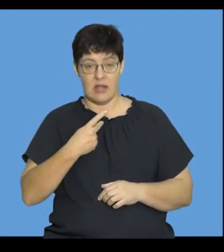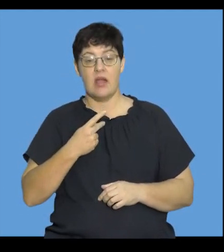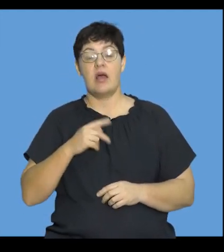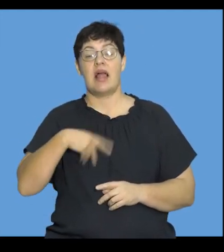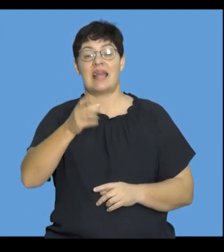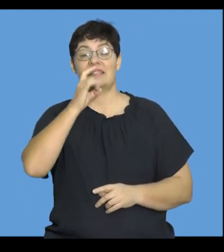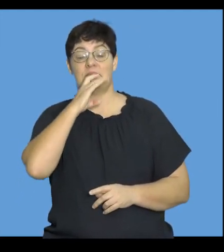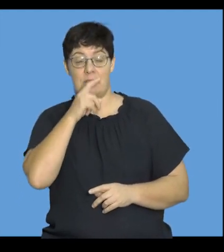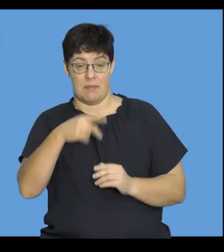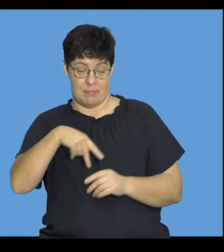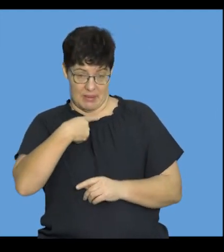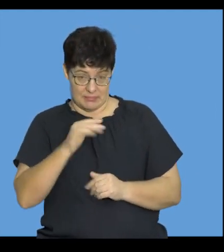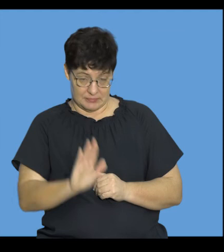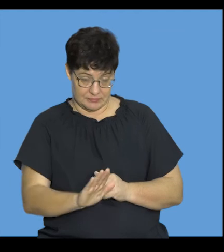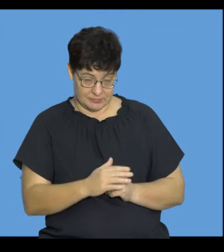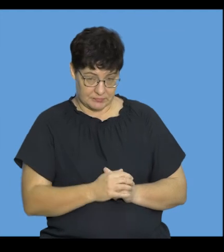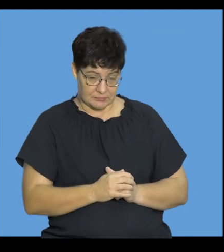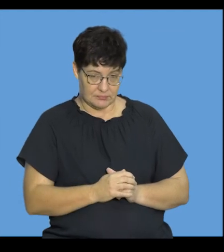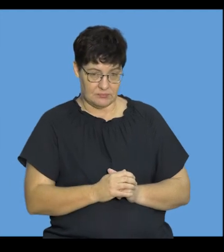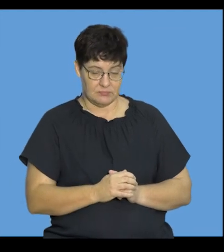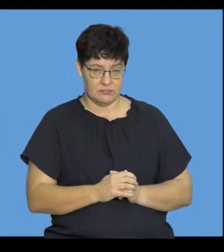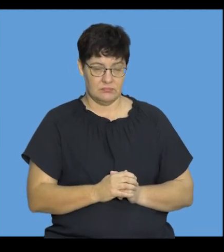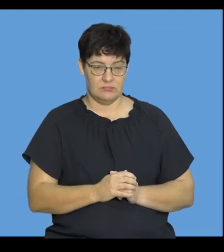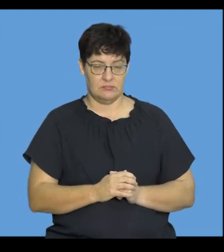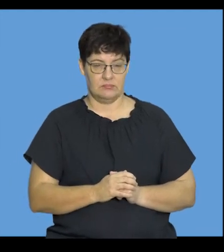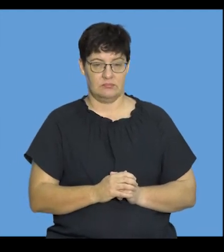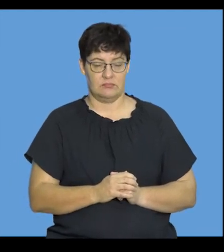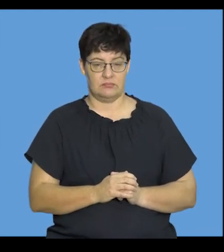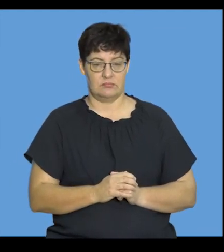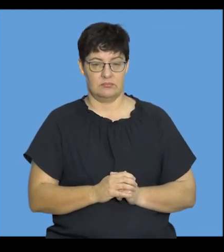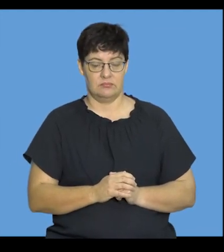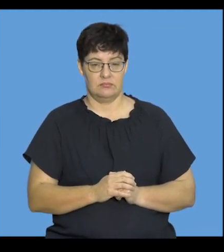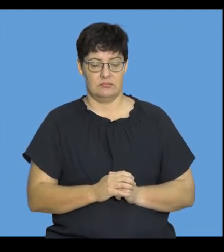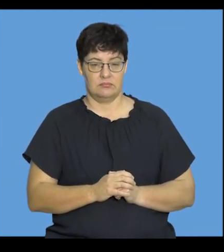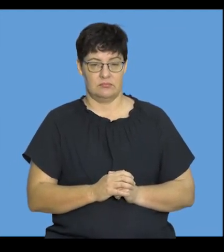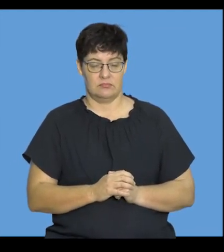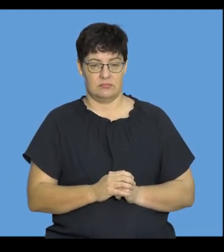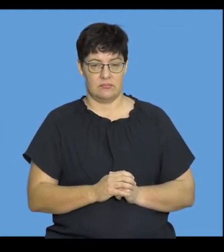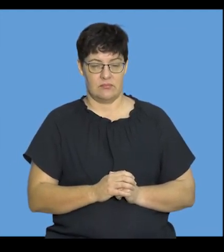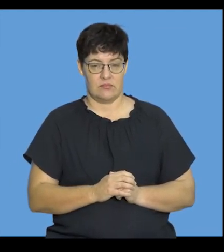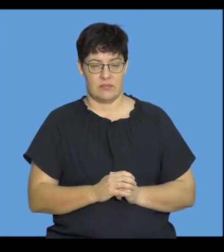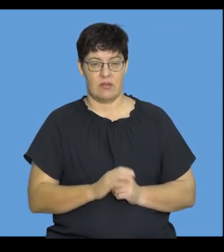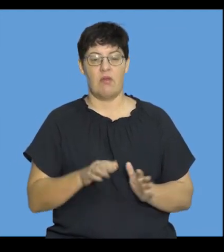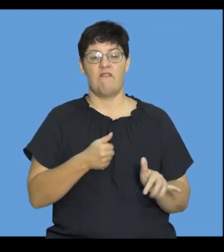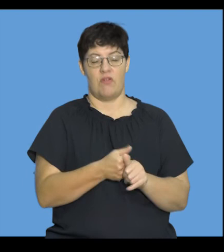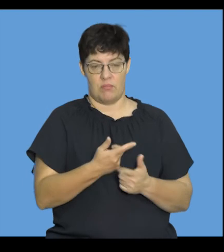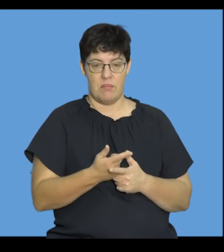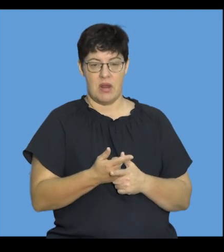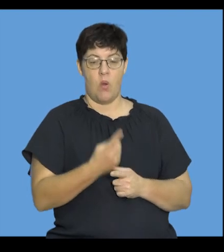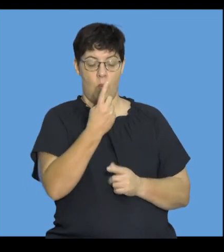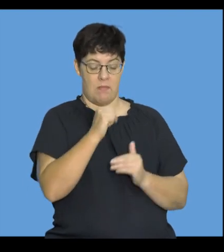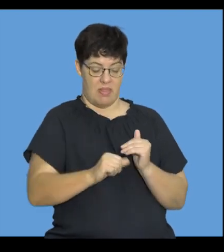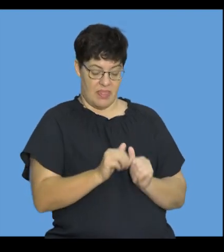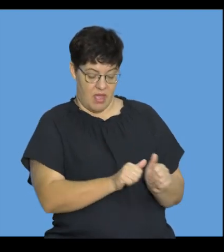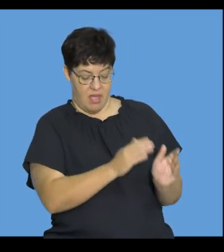in September. Can you see? 30% during the month following the month of sale. It means 1